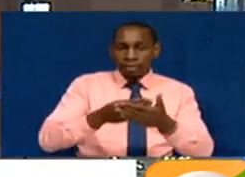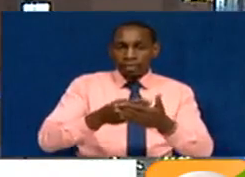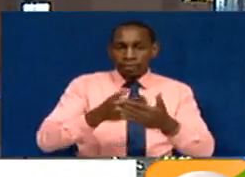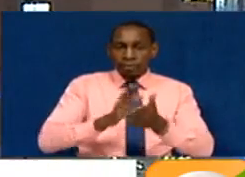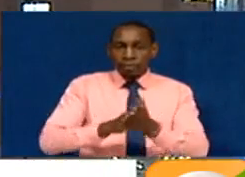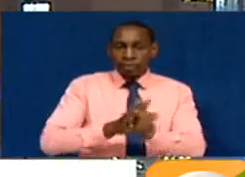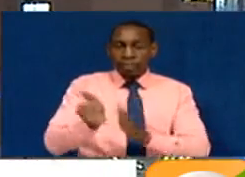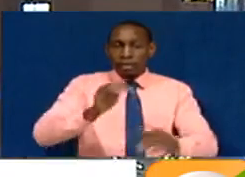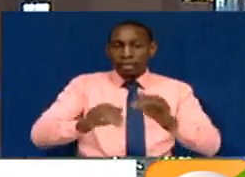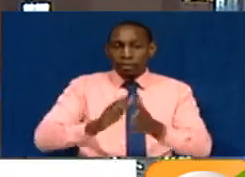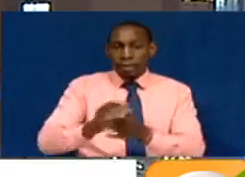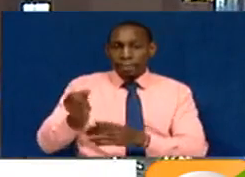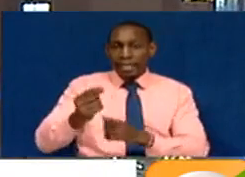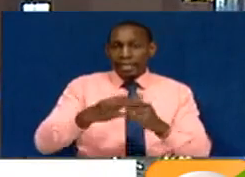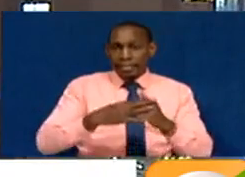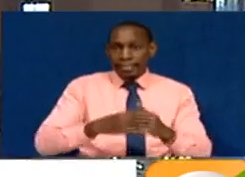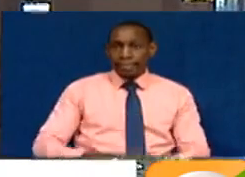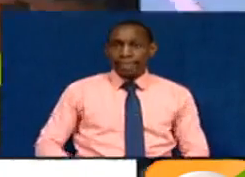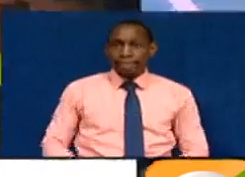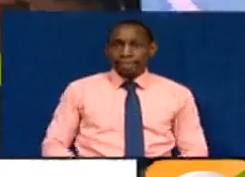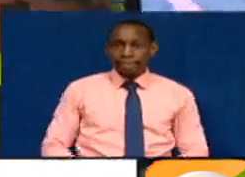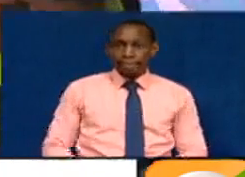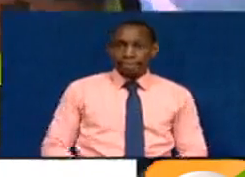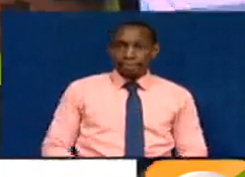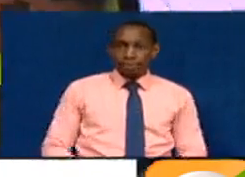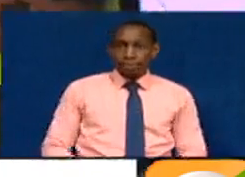August 2022 general election.